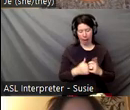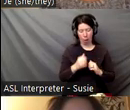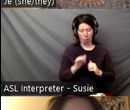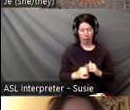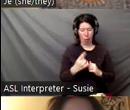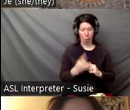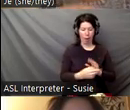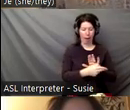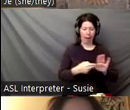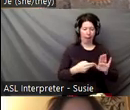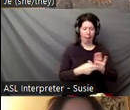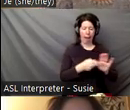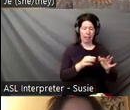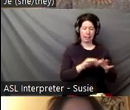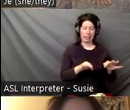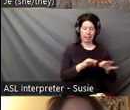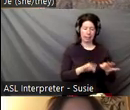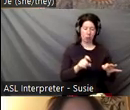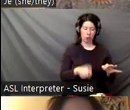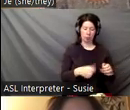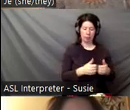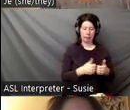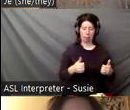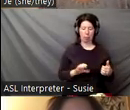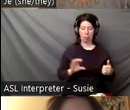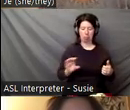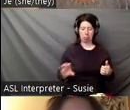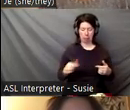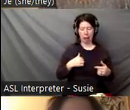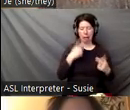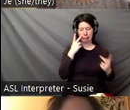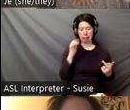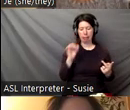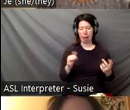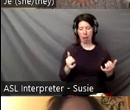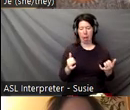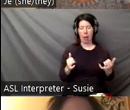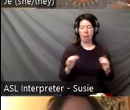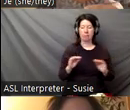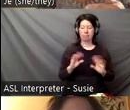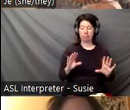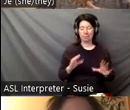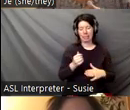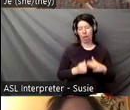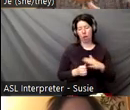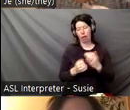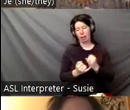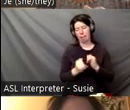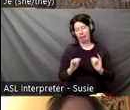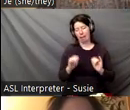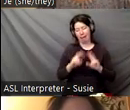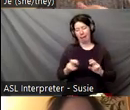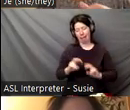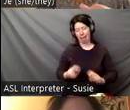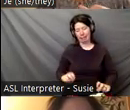sentence might need to be its own thing. I definitely see that now, because I mean, it's under independent analysis. The only way that I would see